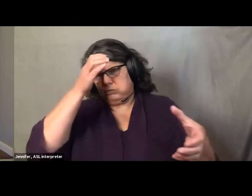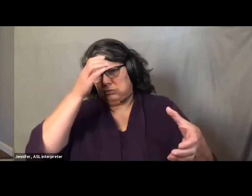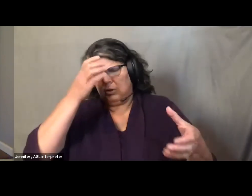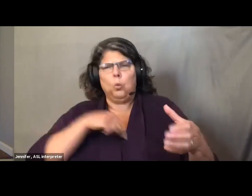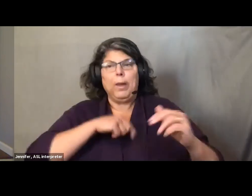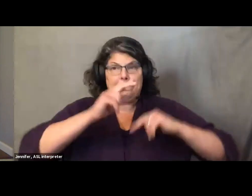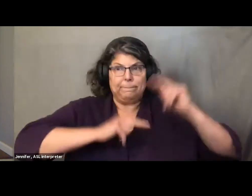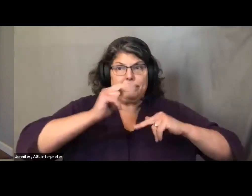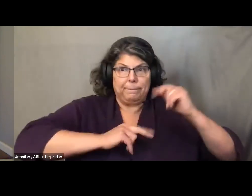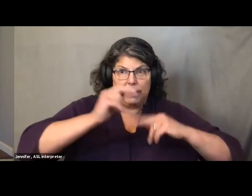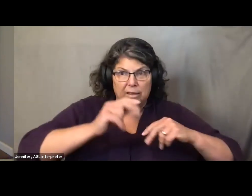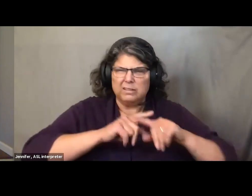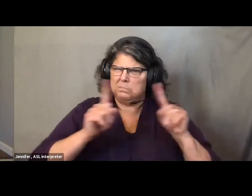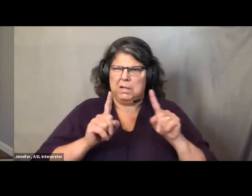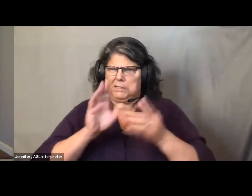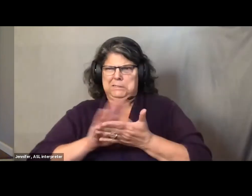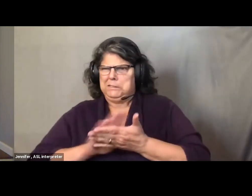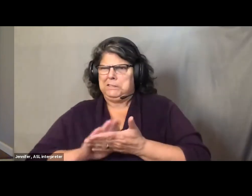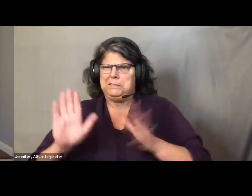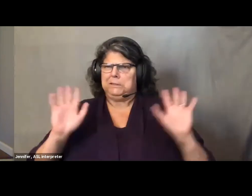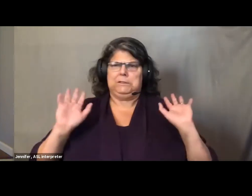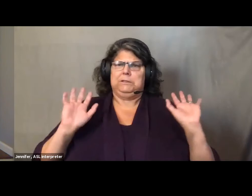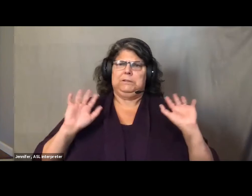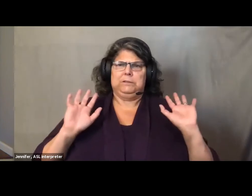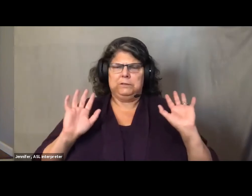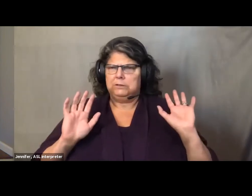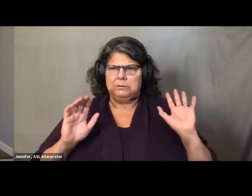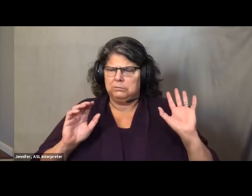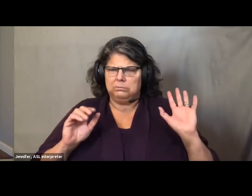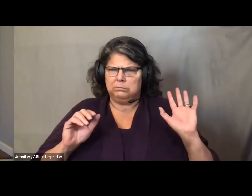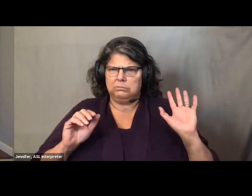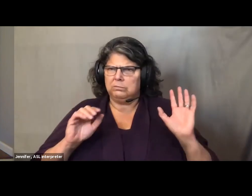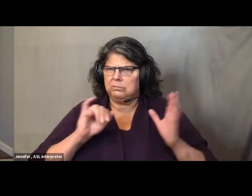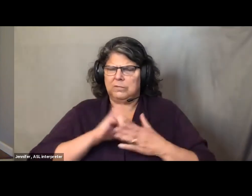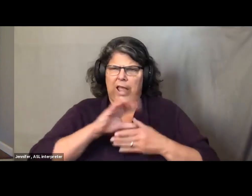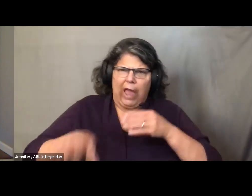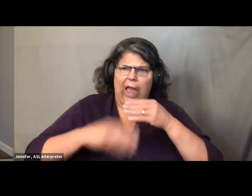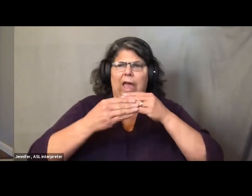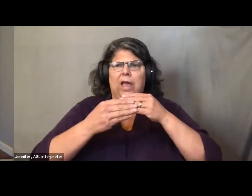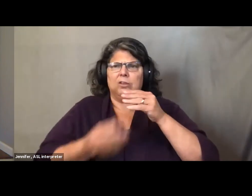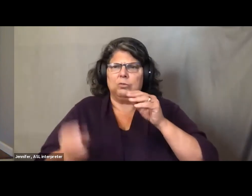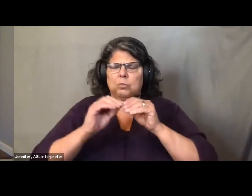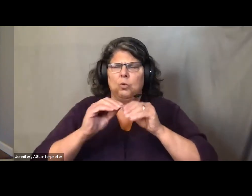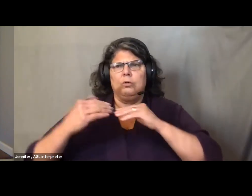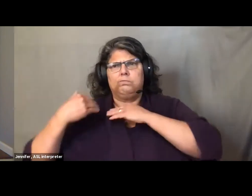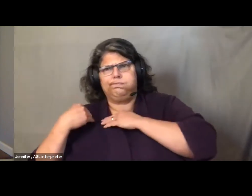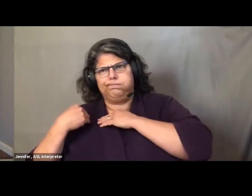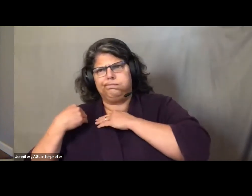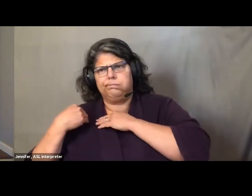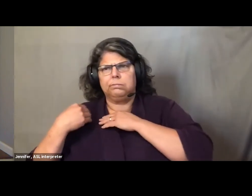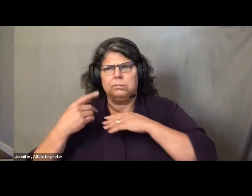not demolition, debris removal, and that adds an entire level of liability to